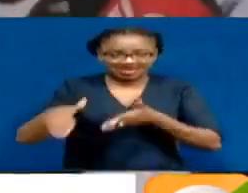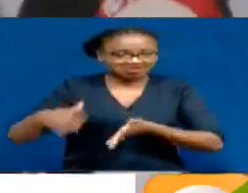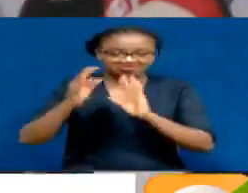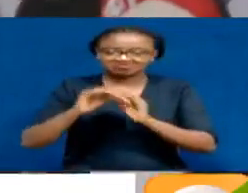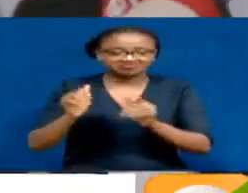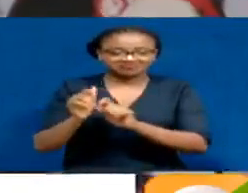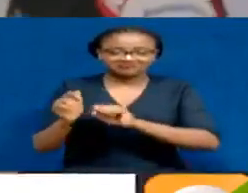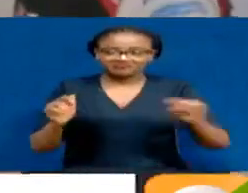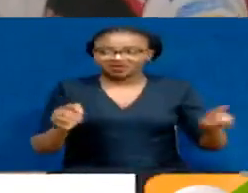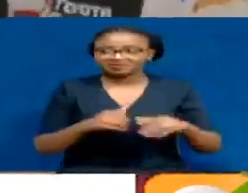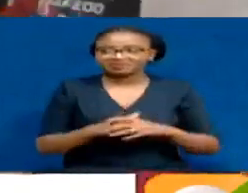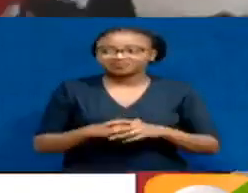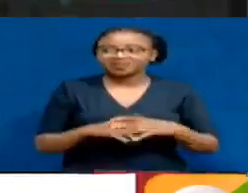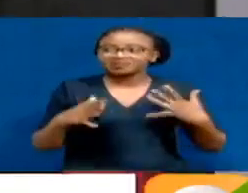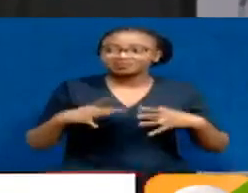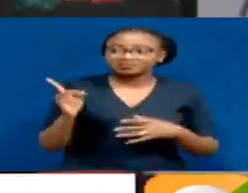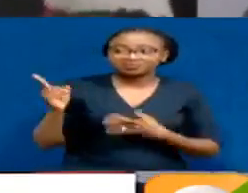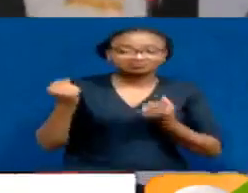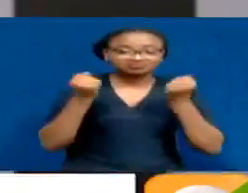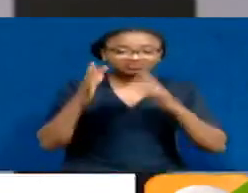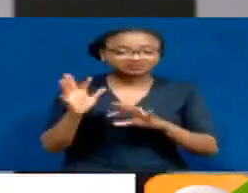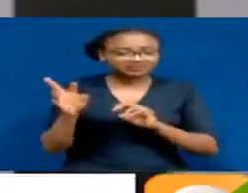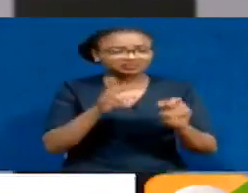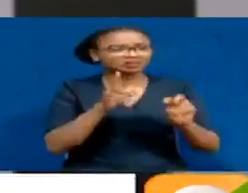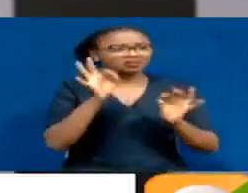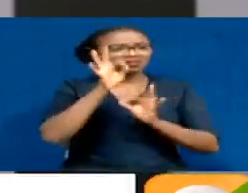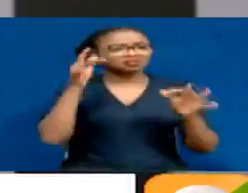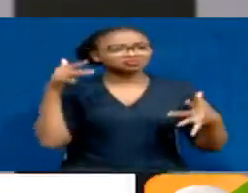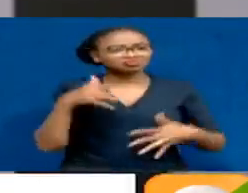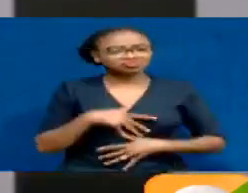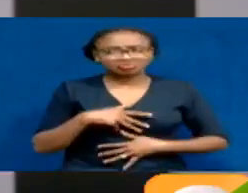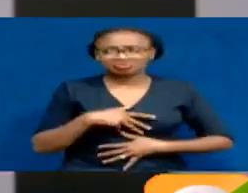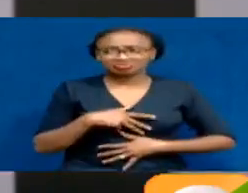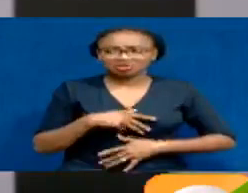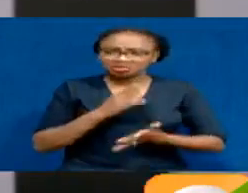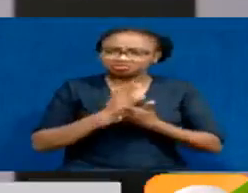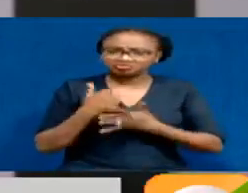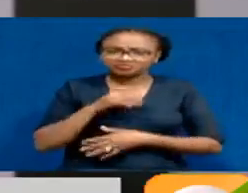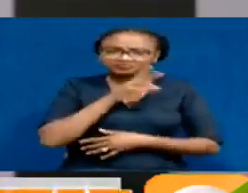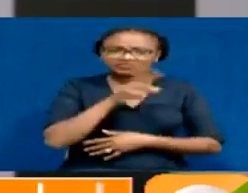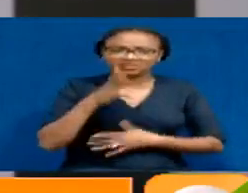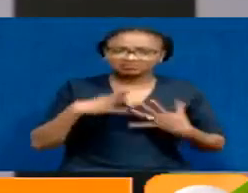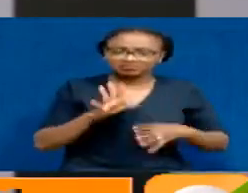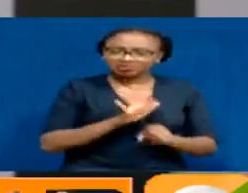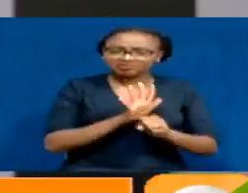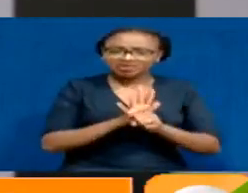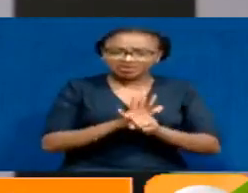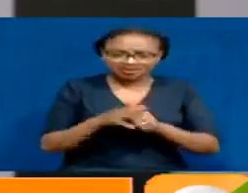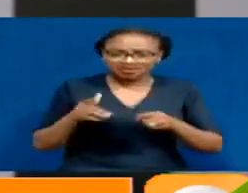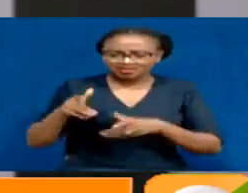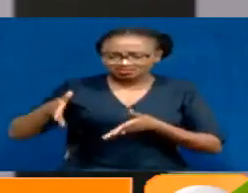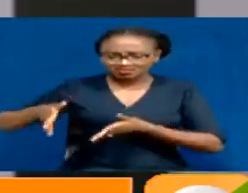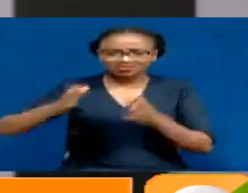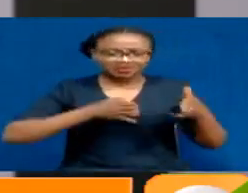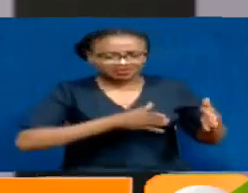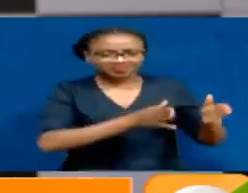The huge numbers surprised the World Rally Championship drivers. It's a lovely atmosphere, and we see so many people around the road